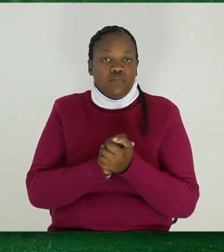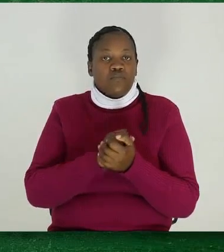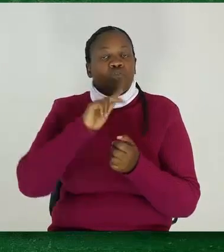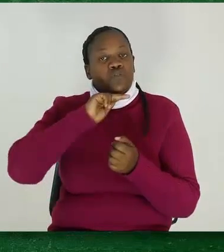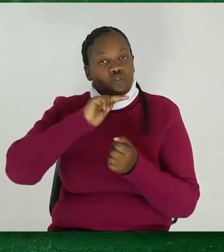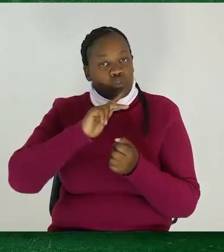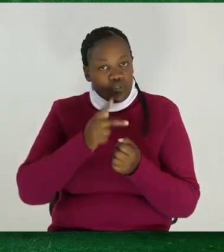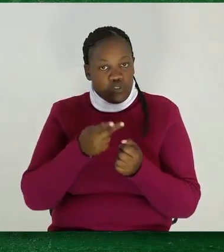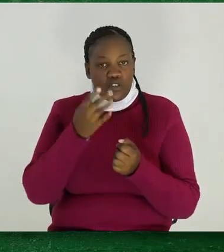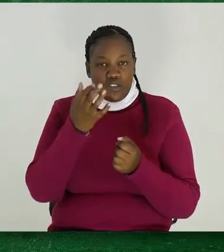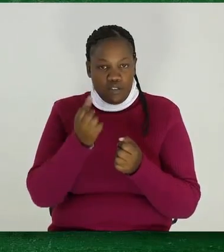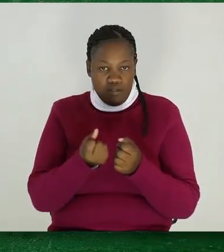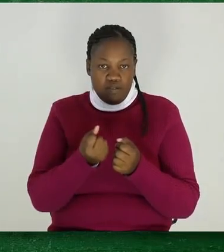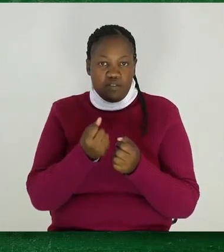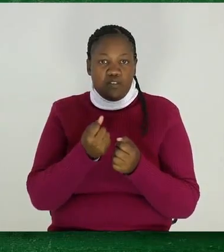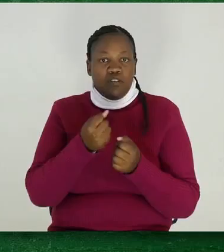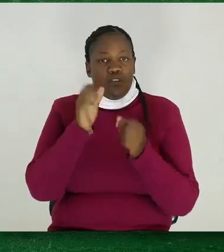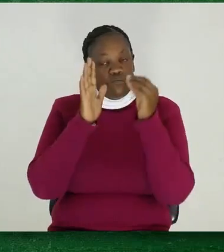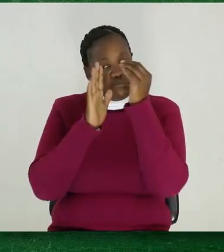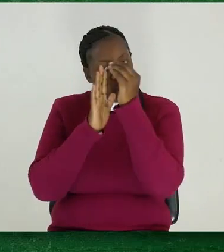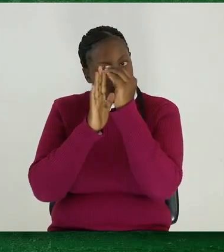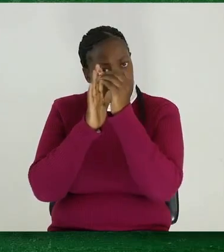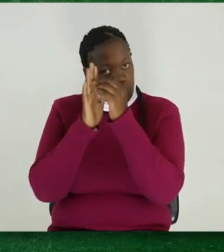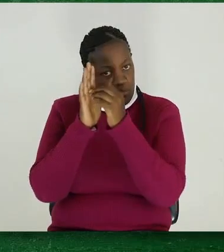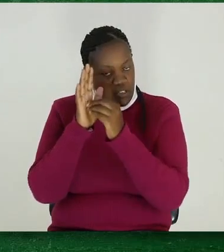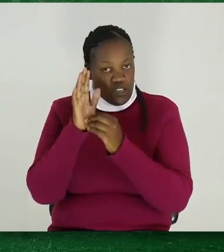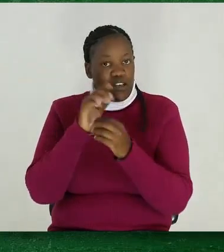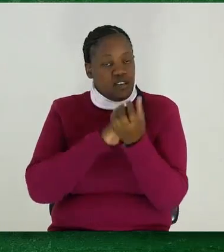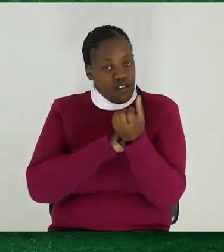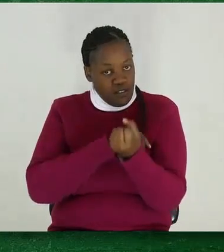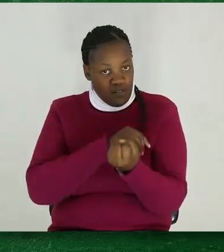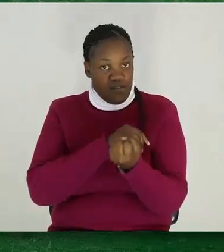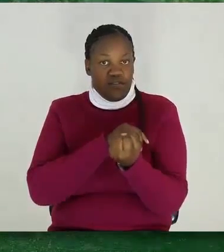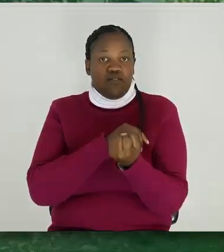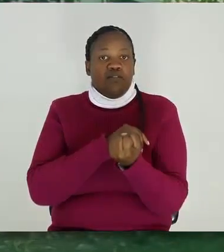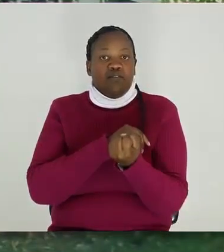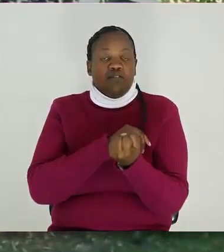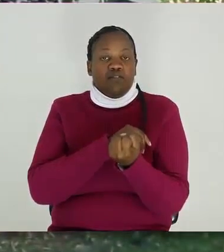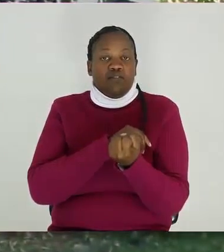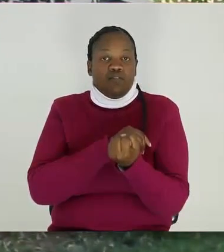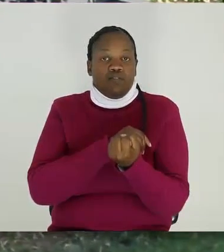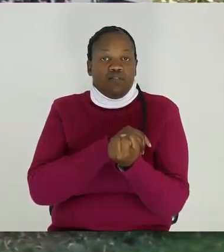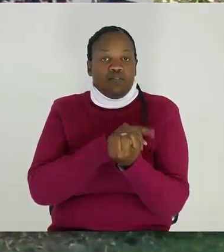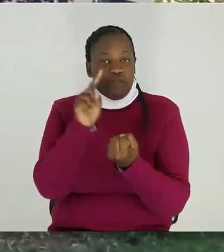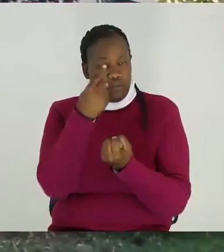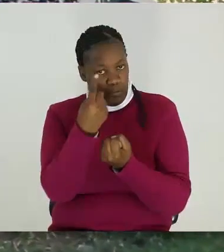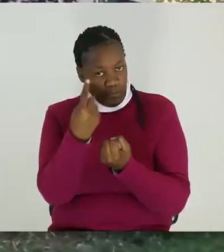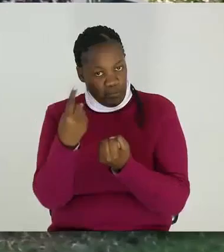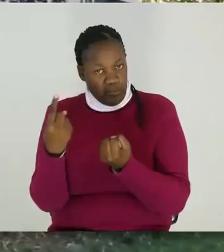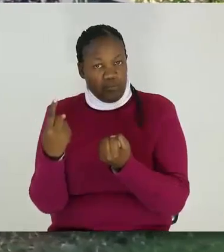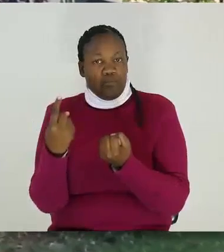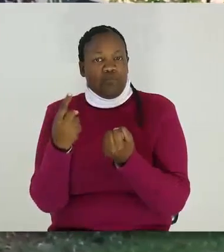elegy, sonnets, and dramatic poems, each of them brings a different mood to a poem. Like ballads are simple narrative